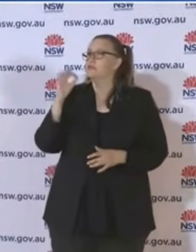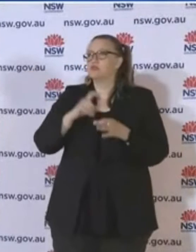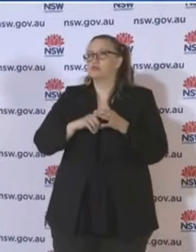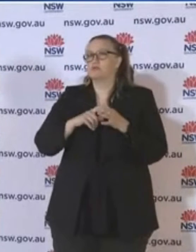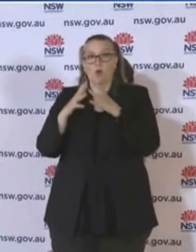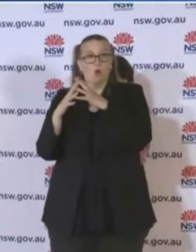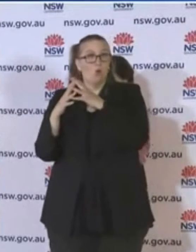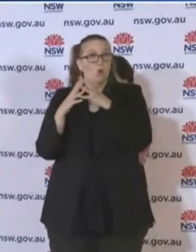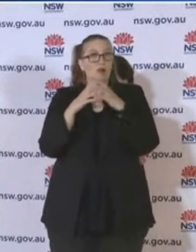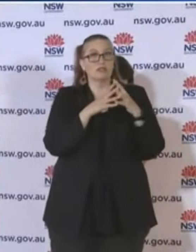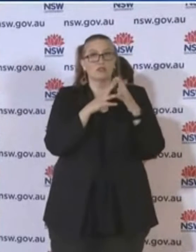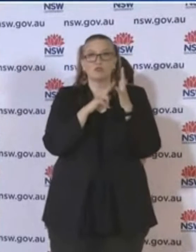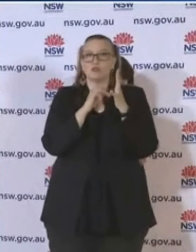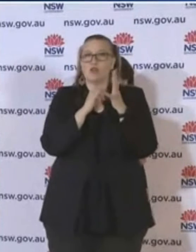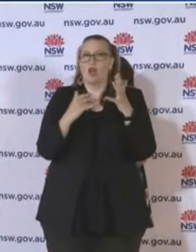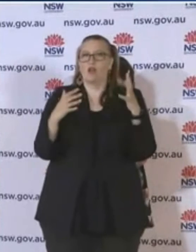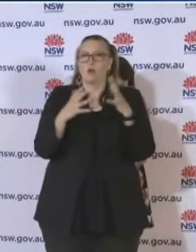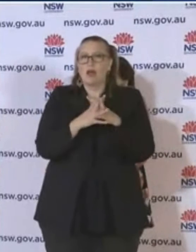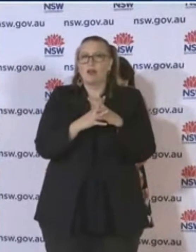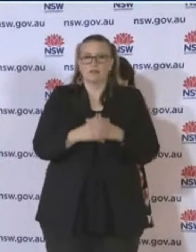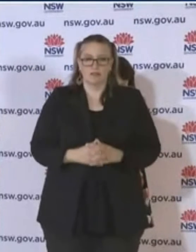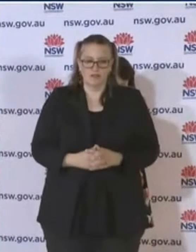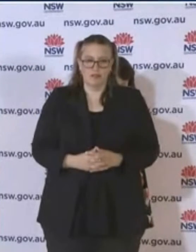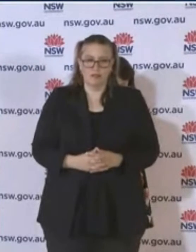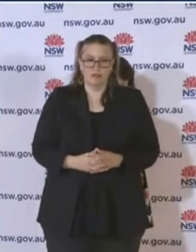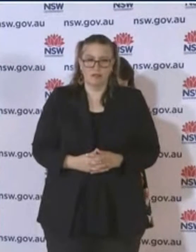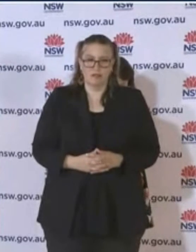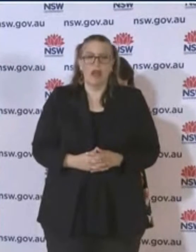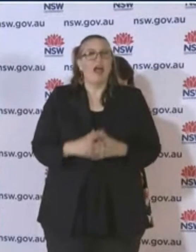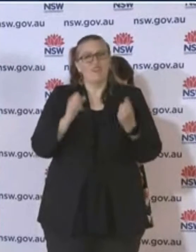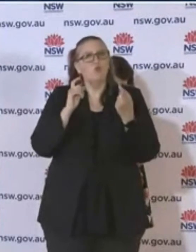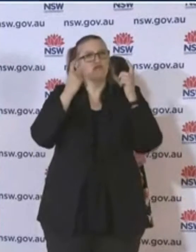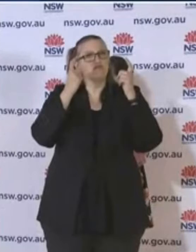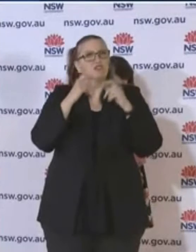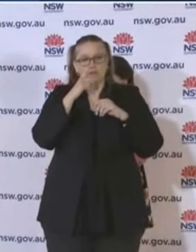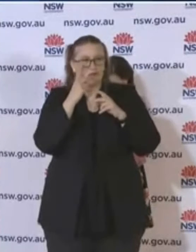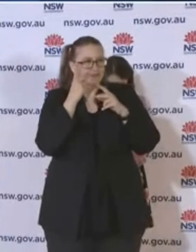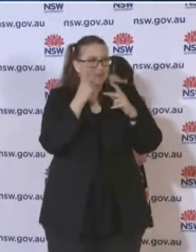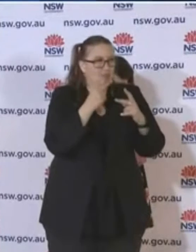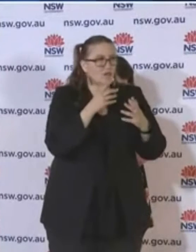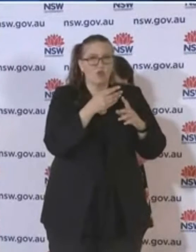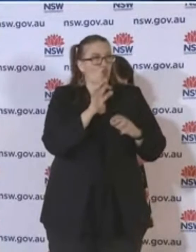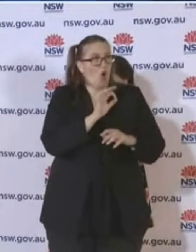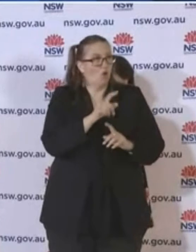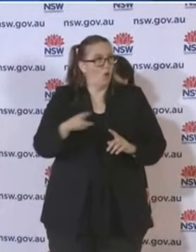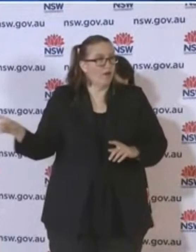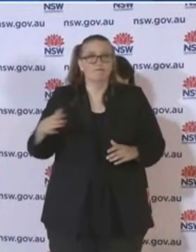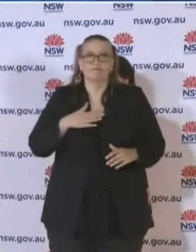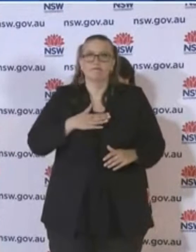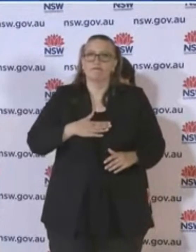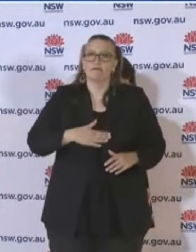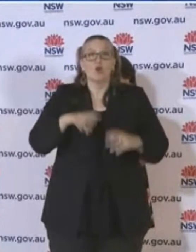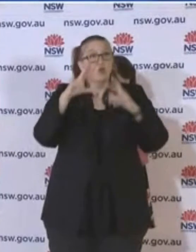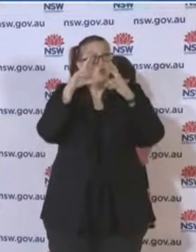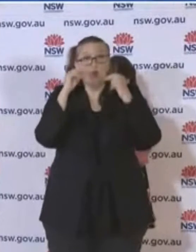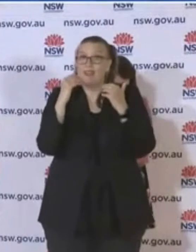that there are times where they're being turned away from going inside the clinics. There's limited resources. Nurses are also the AMBOs. Are you